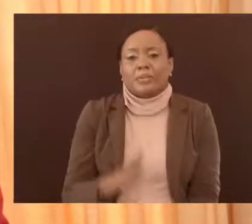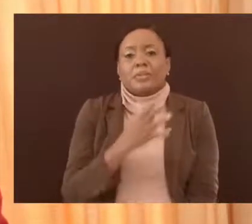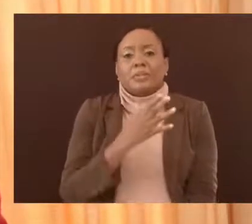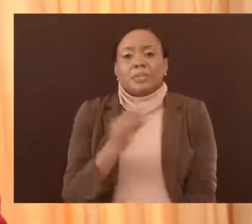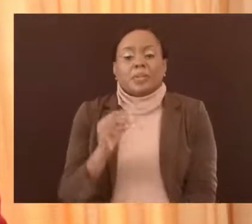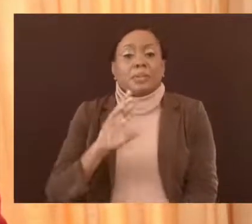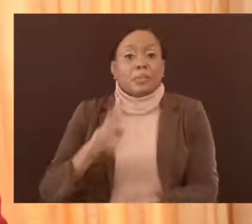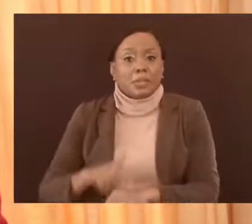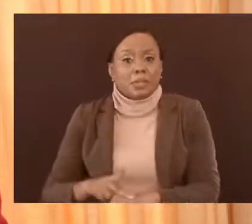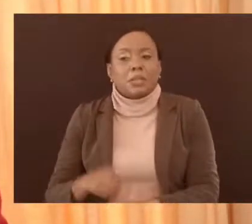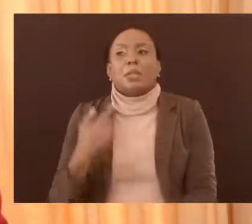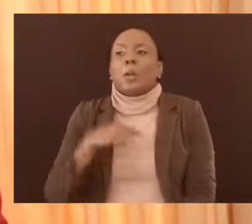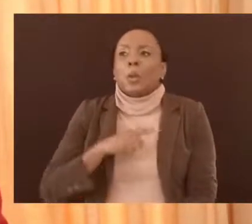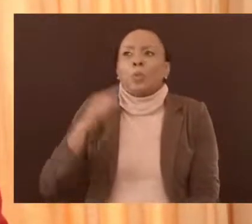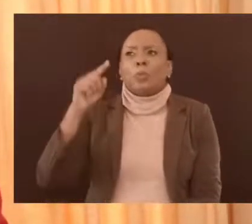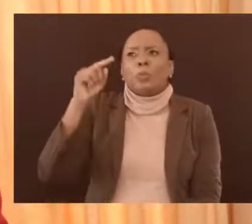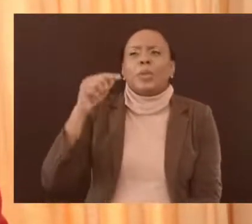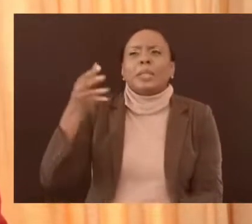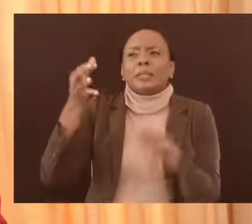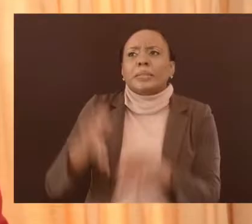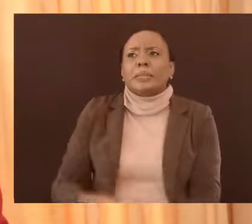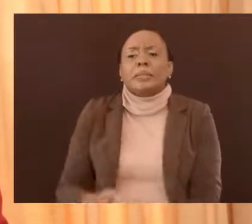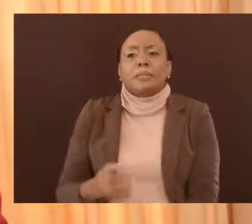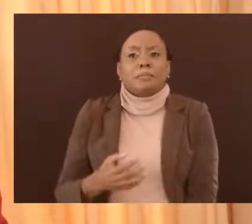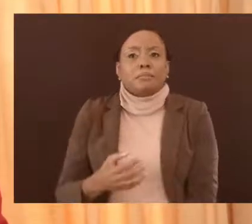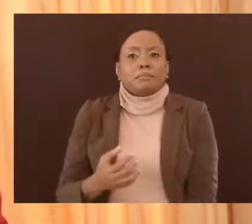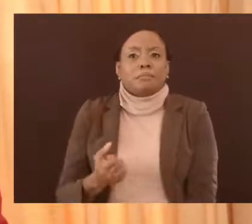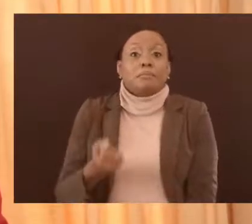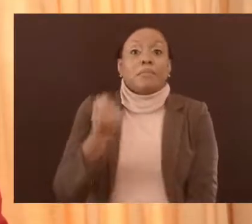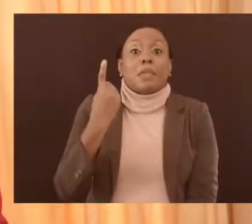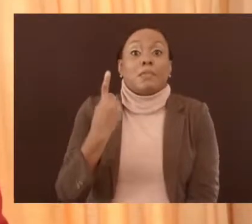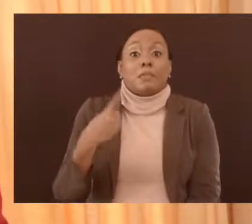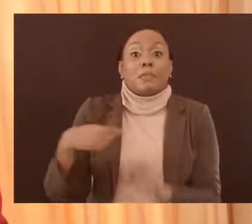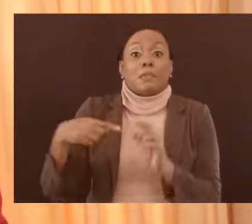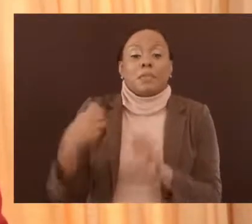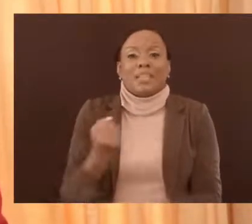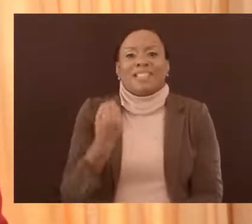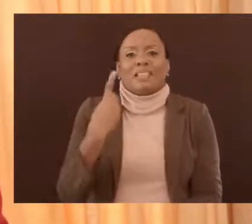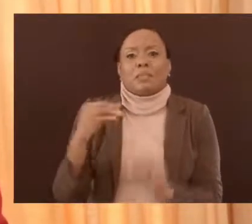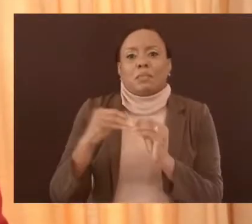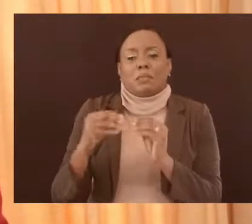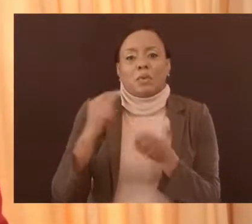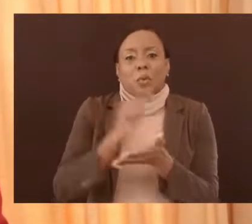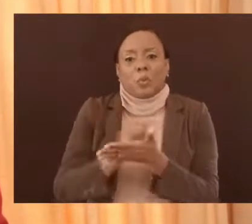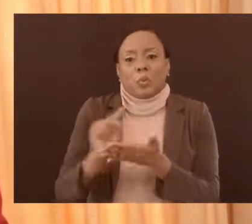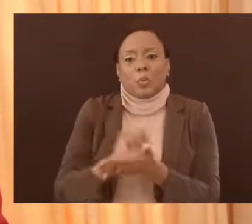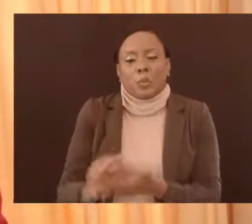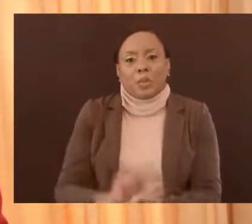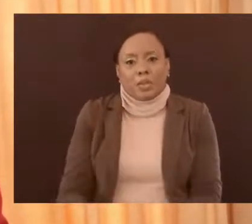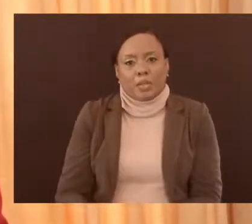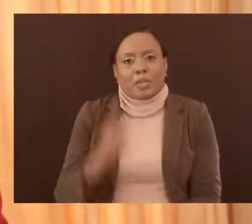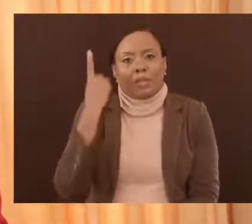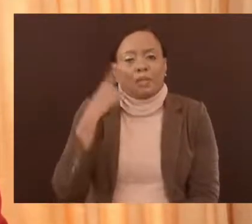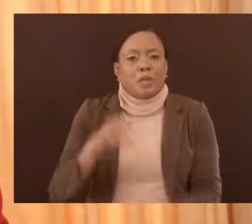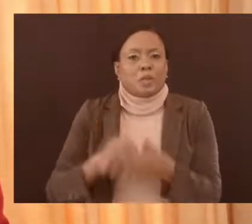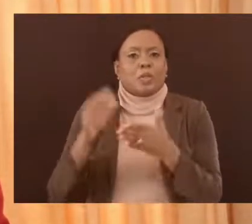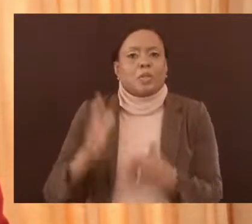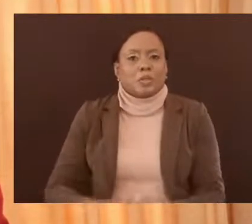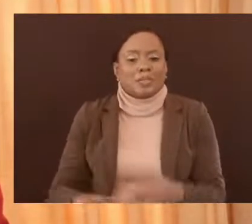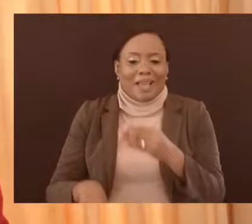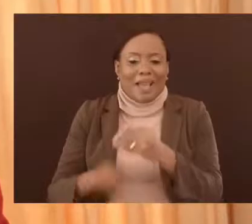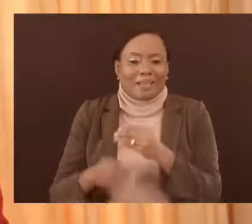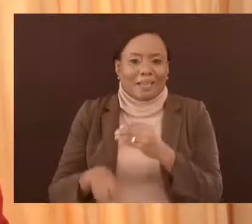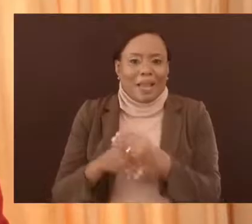weeks of face-to-face instruction would make a significant difference in the preparation of these students who would have been severely impacted by